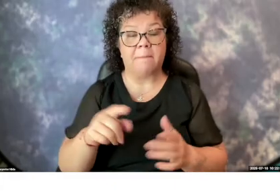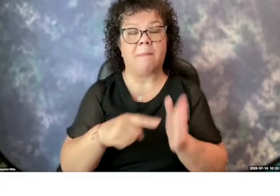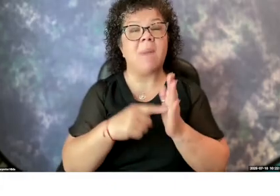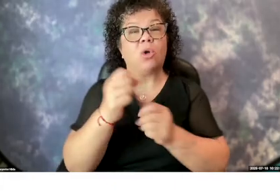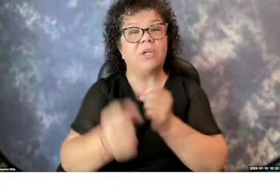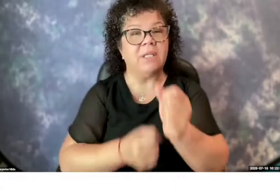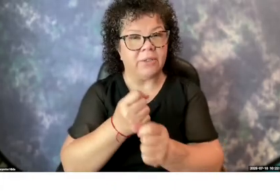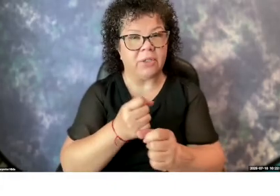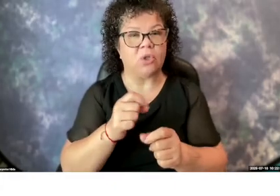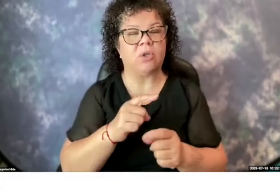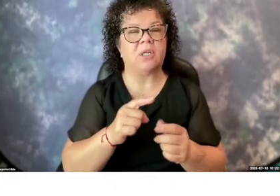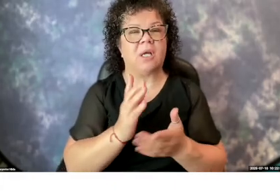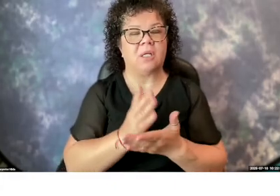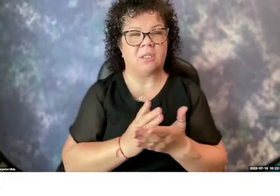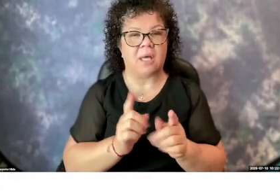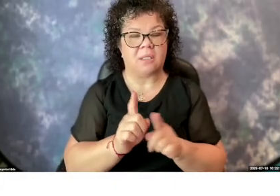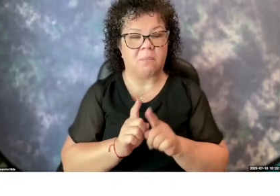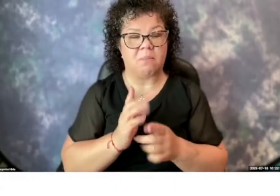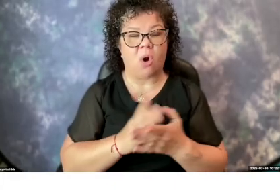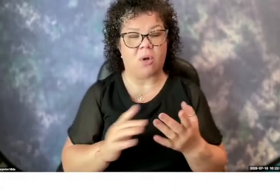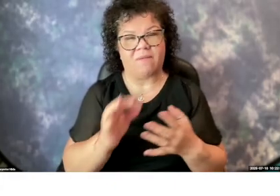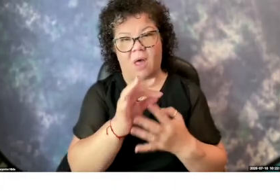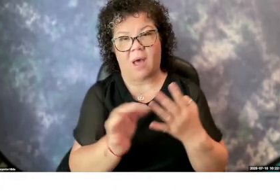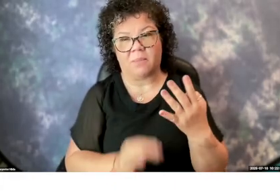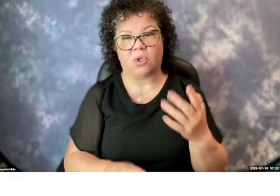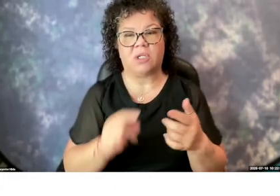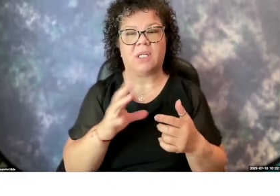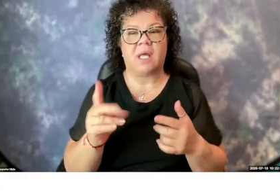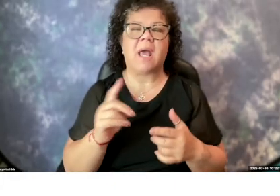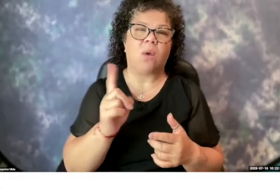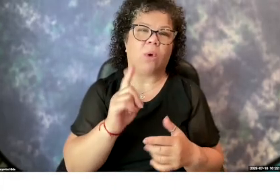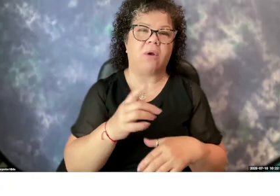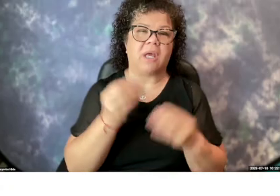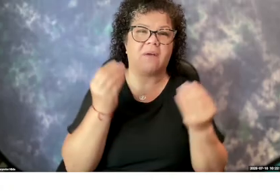options. And again, where price information is available.